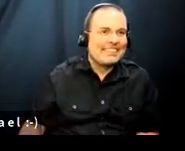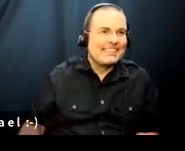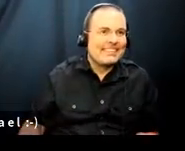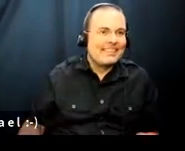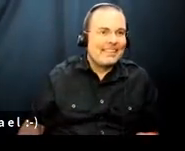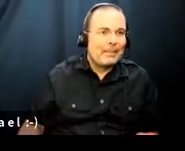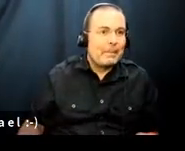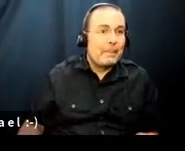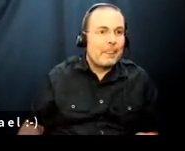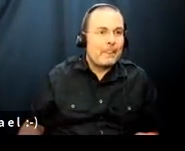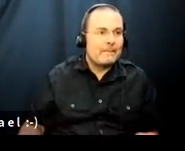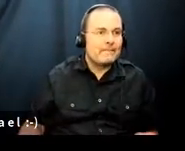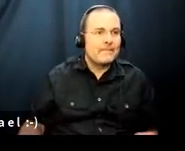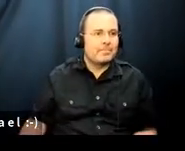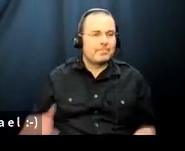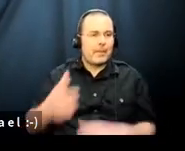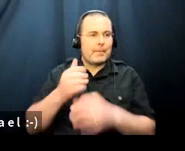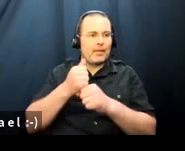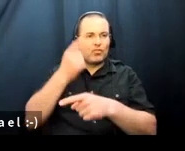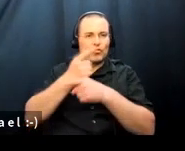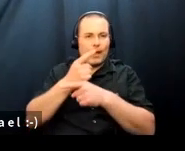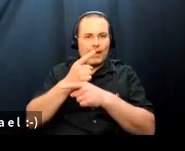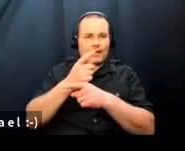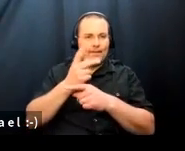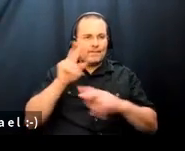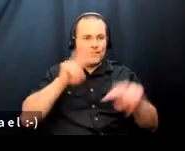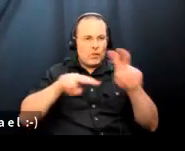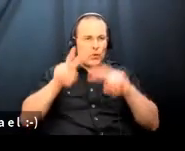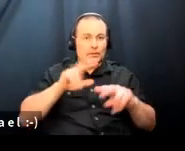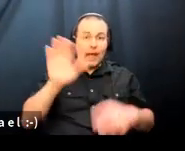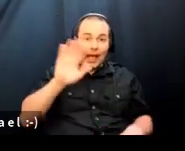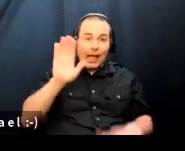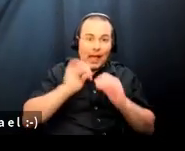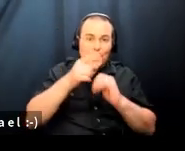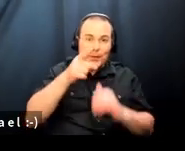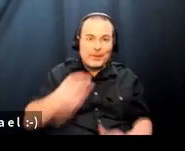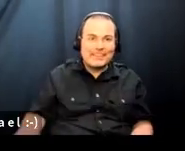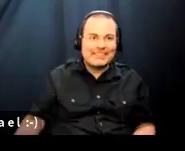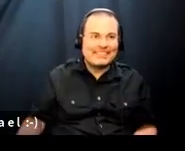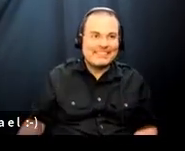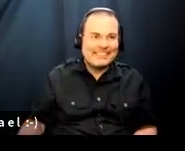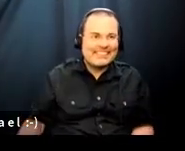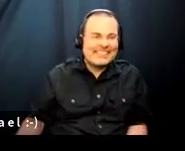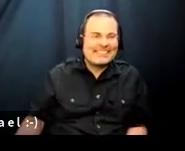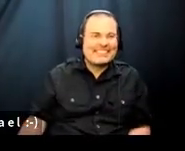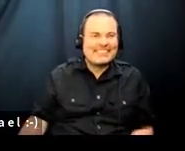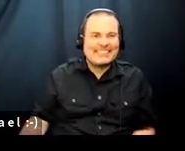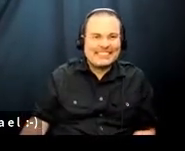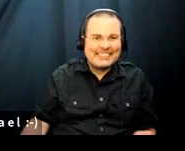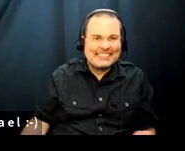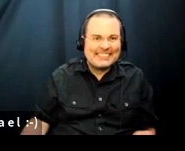me get the right view. Let's see. Hi, how are you? It's nice to see